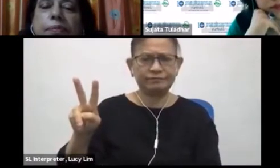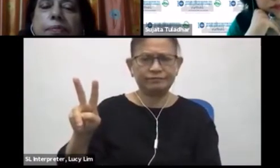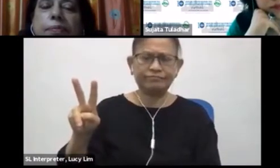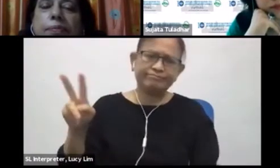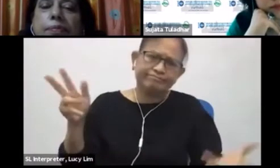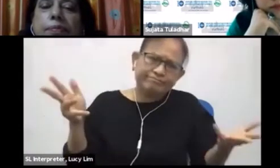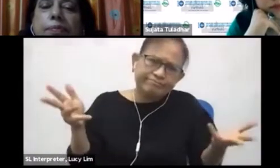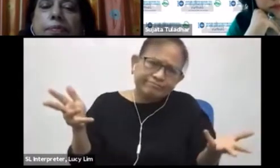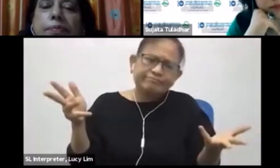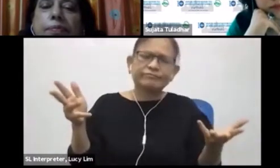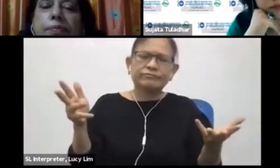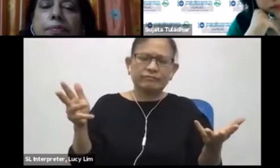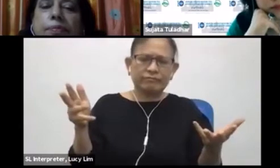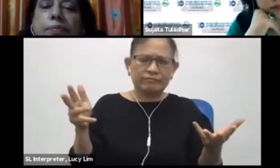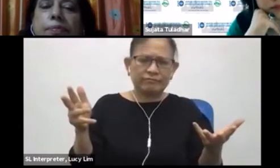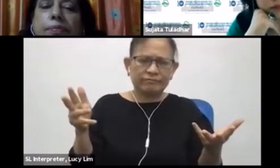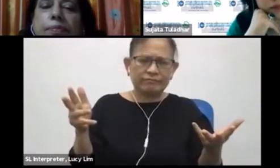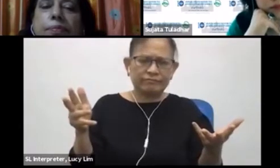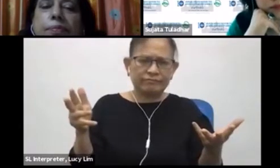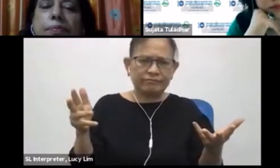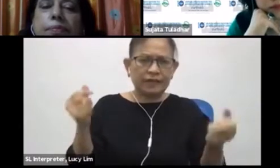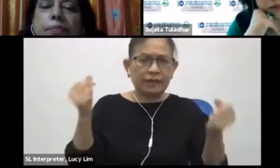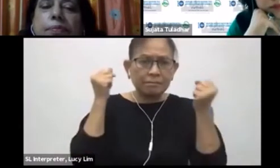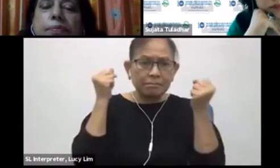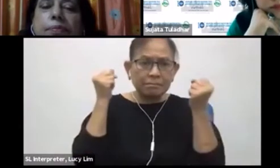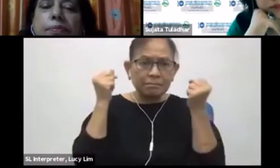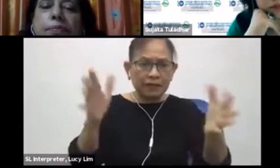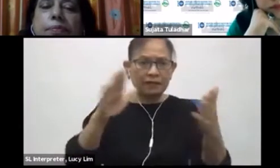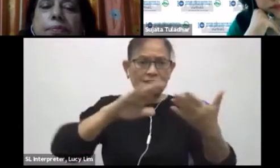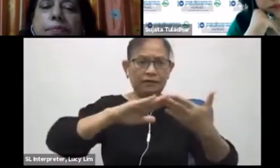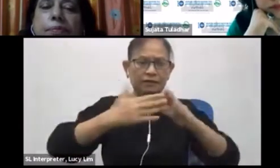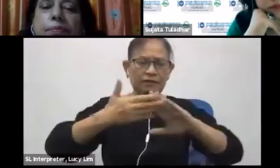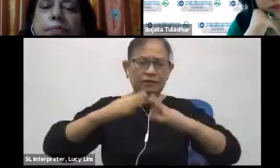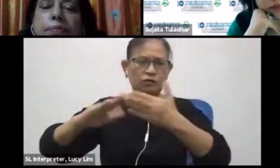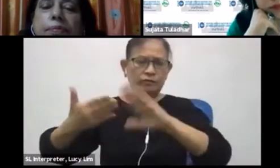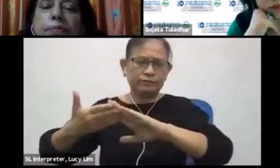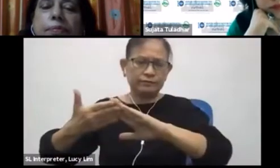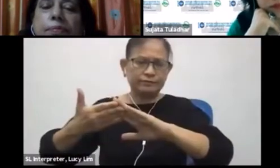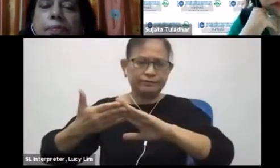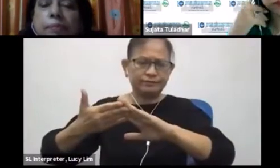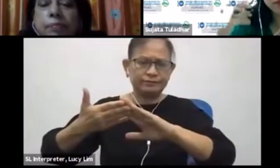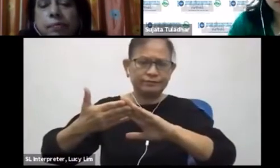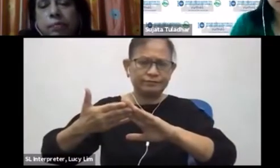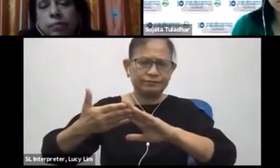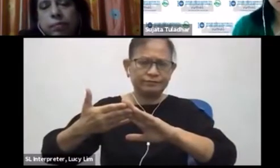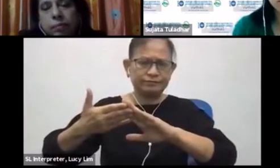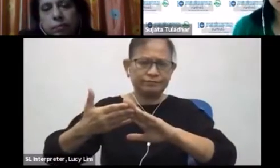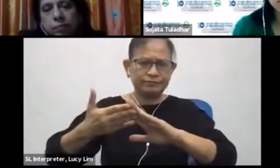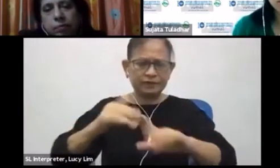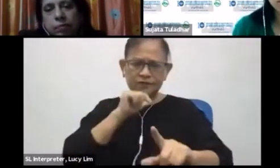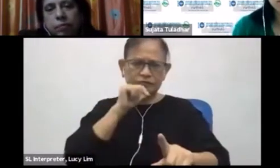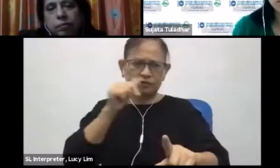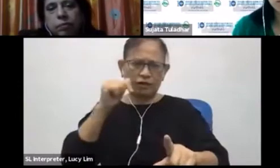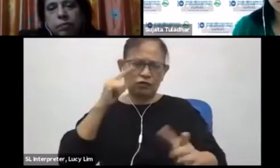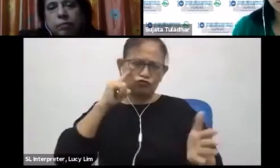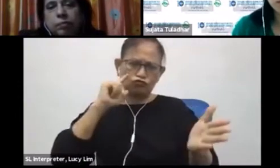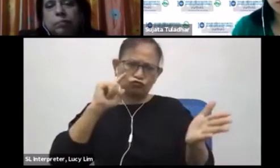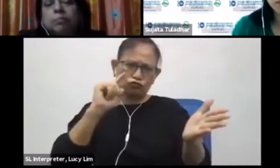unfortunately that many communities are still don't see GBV